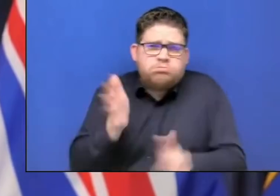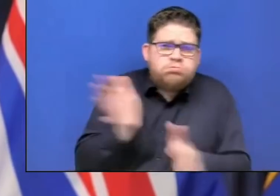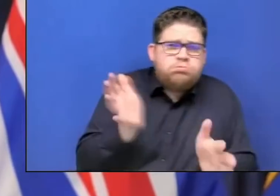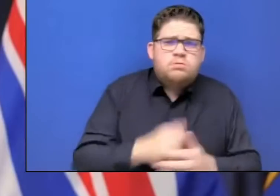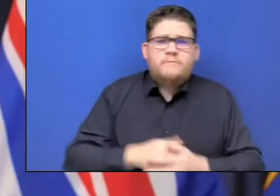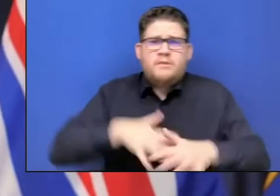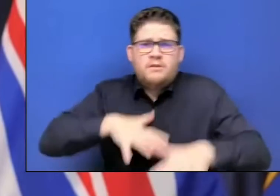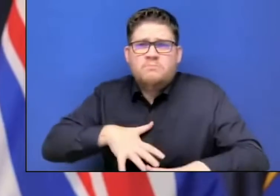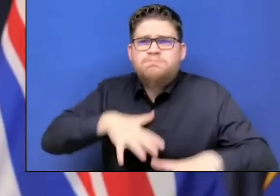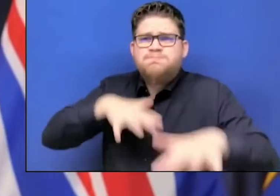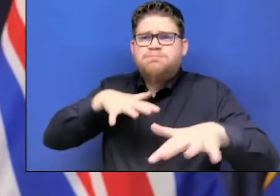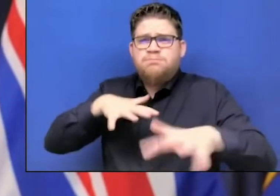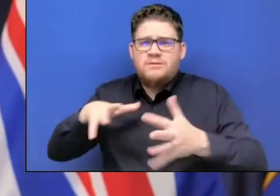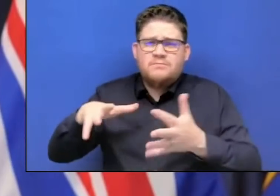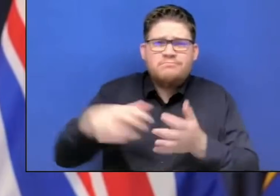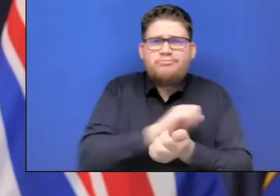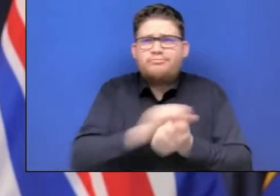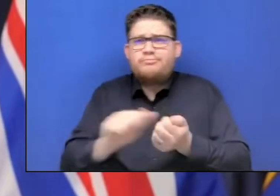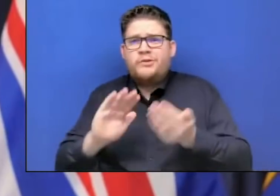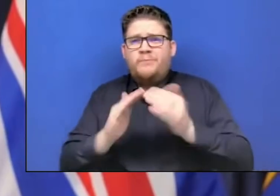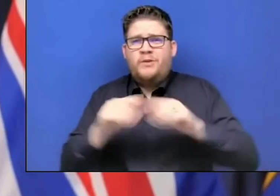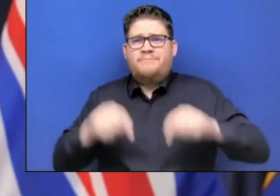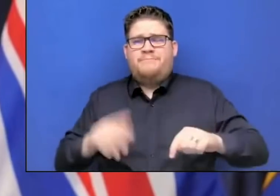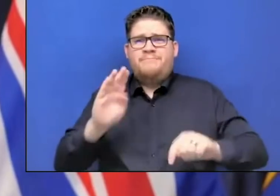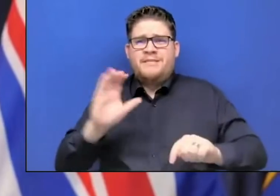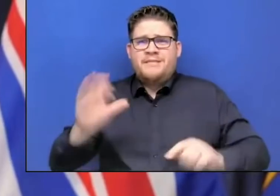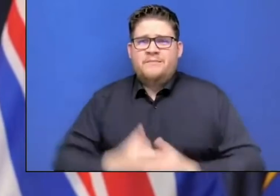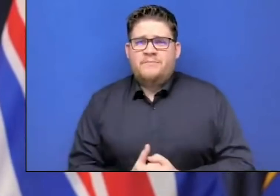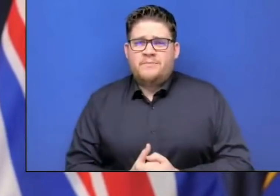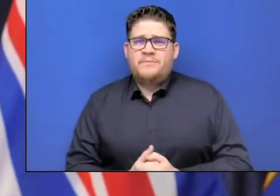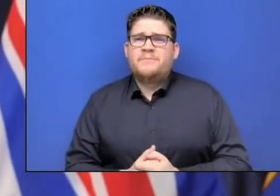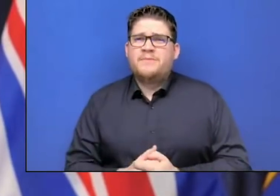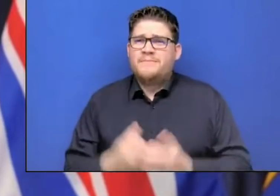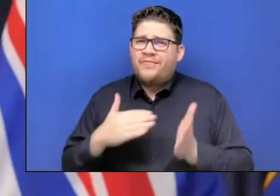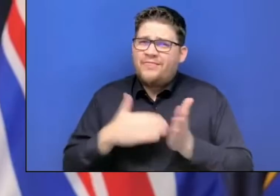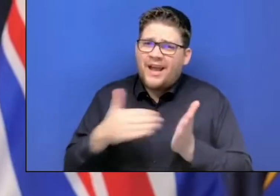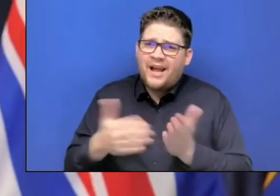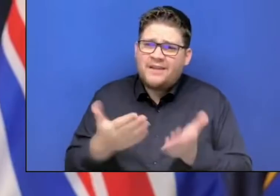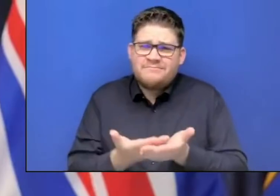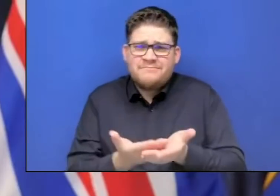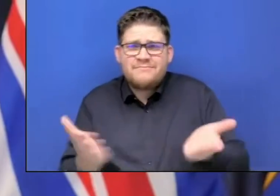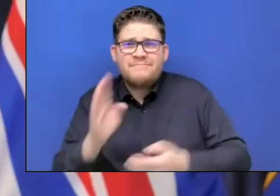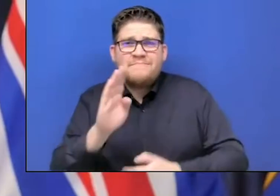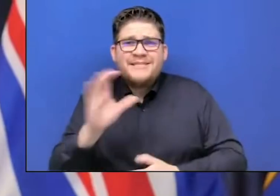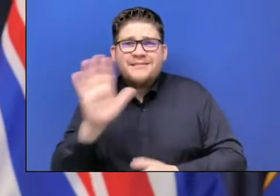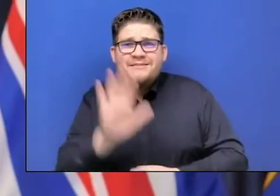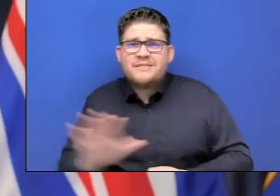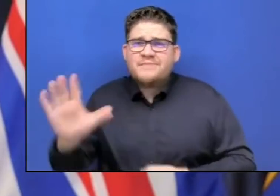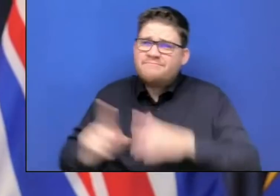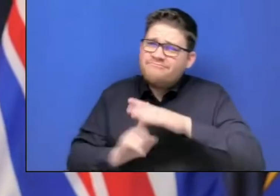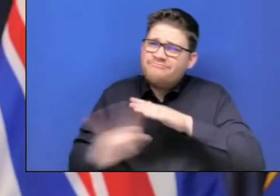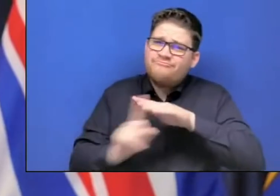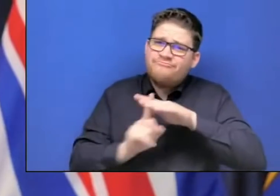of our province. Thousands of people have been forced from their homes under evacuation orders, and many others were